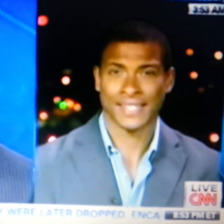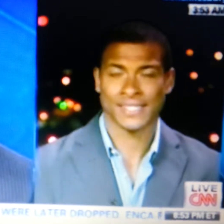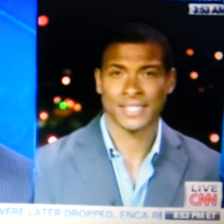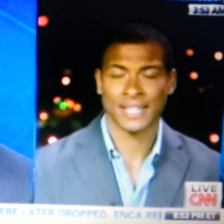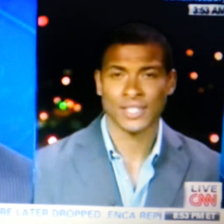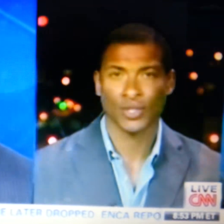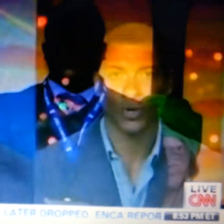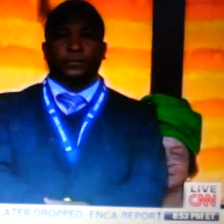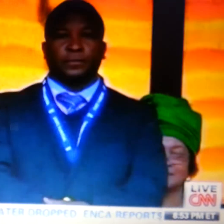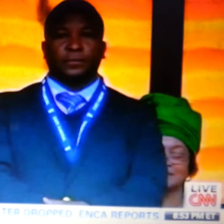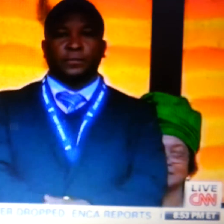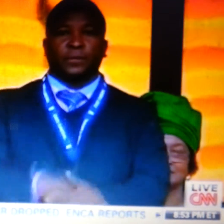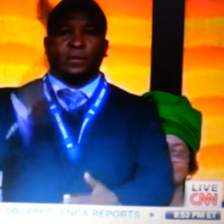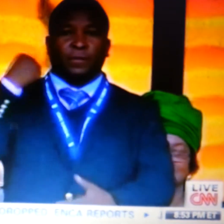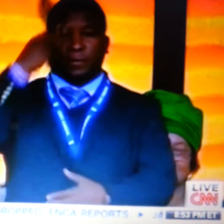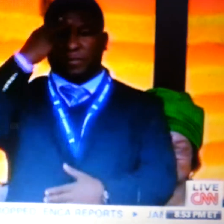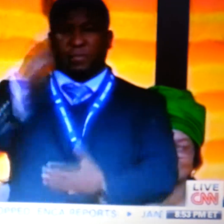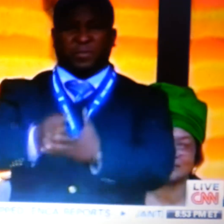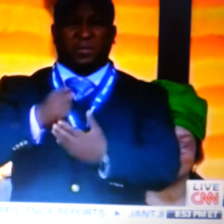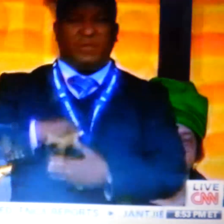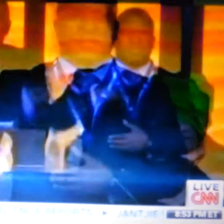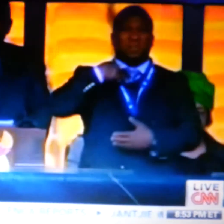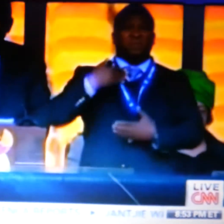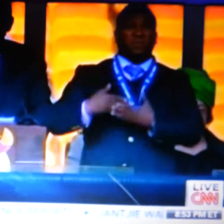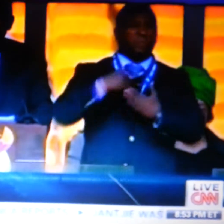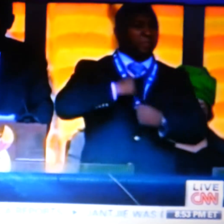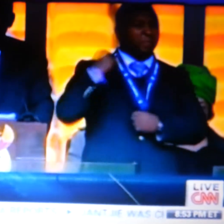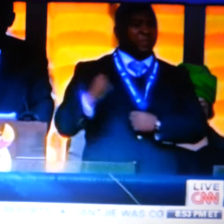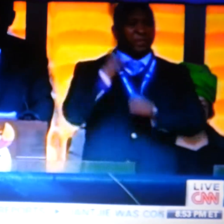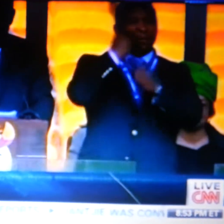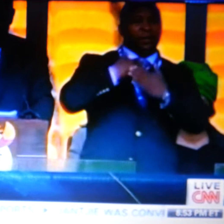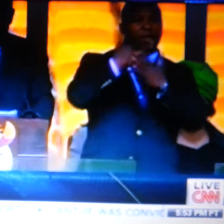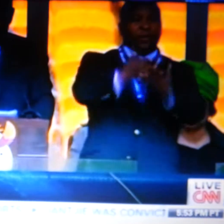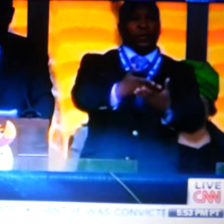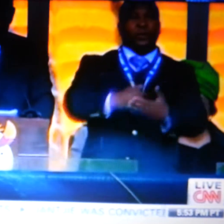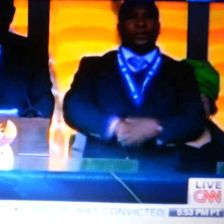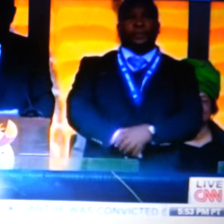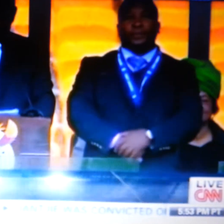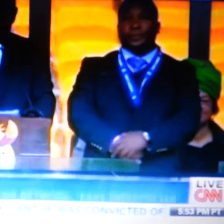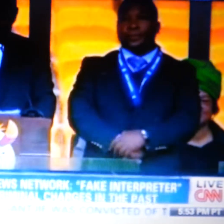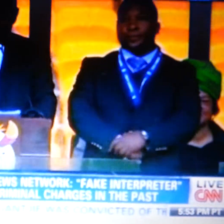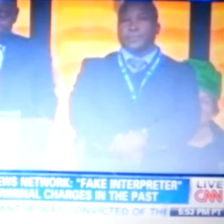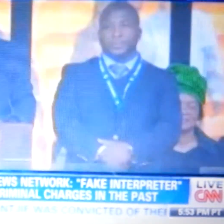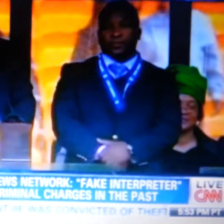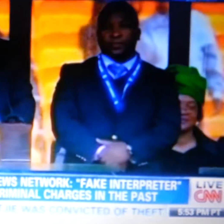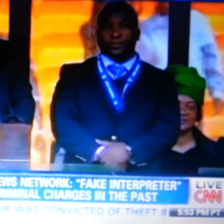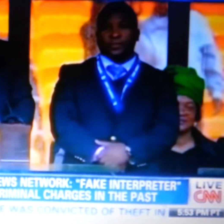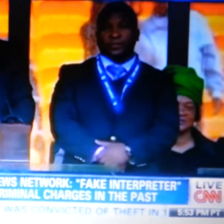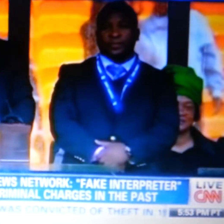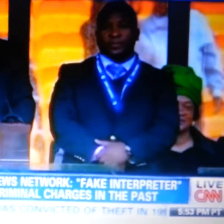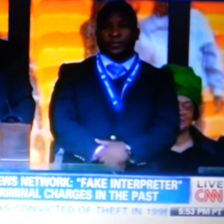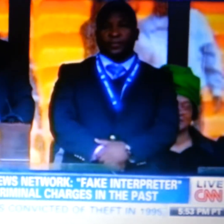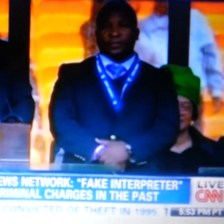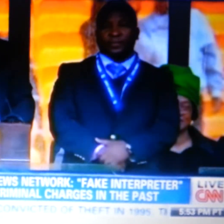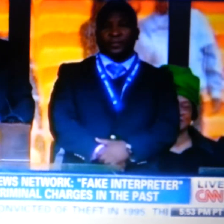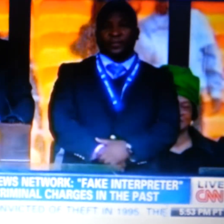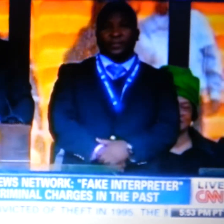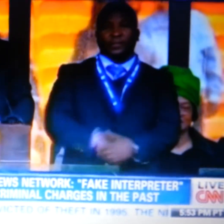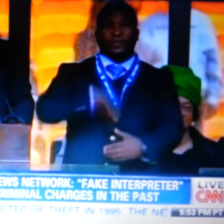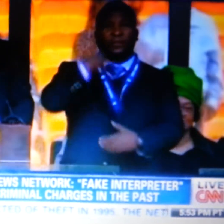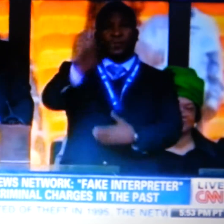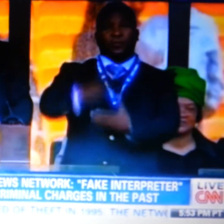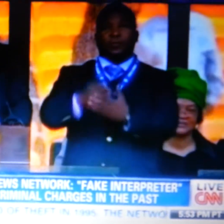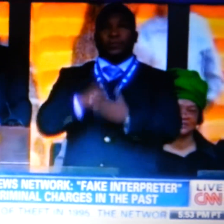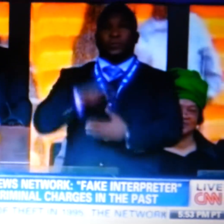Six, Anderson, and that's according to this document obtained by a local channel here from a senior police source. They include